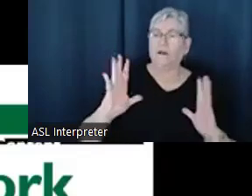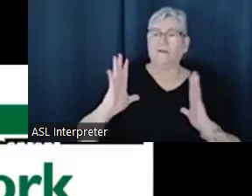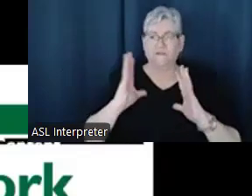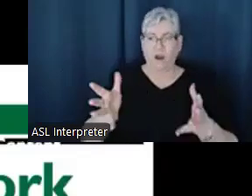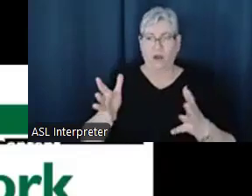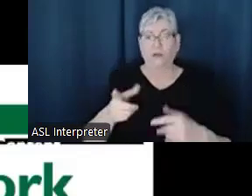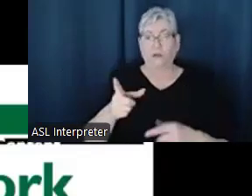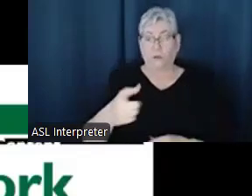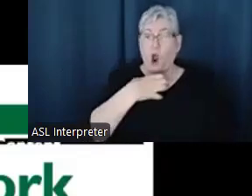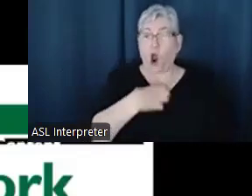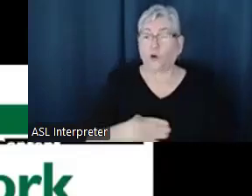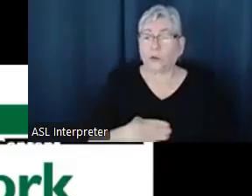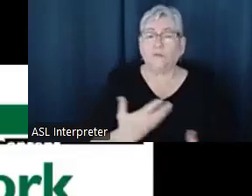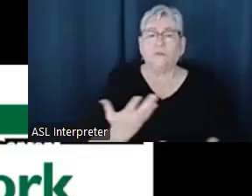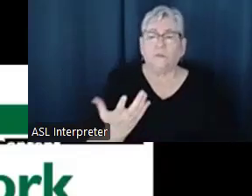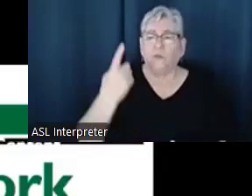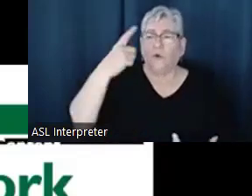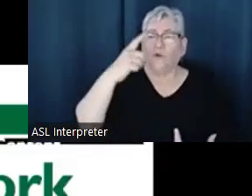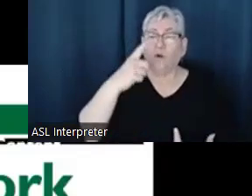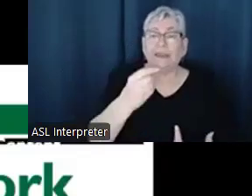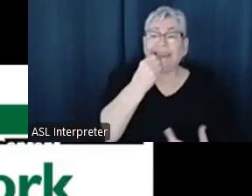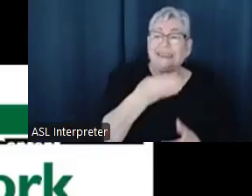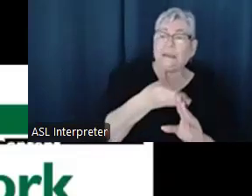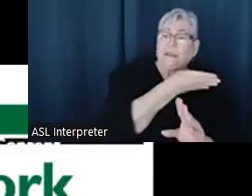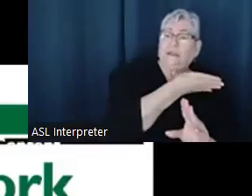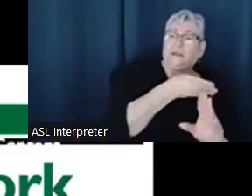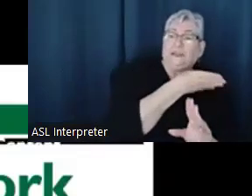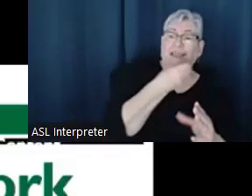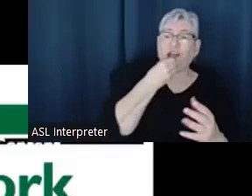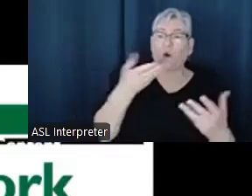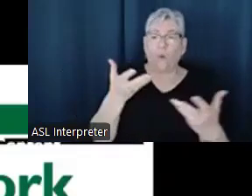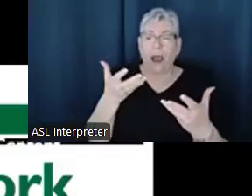for? What have you eaten previously? Really